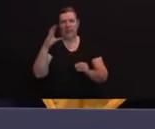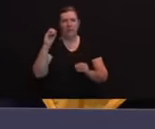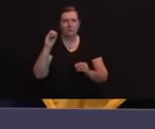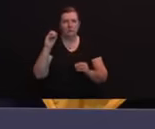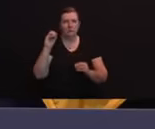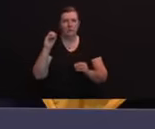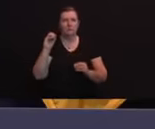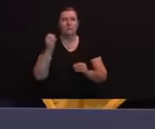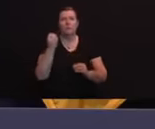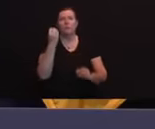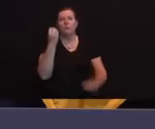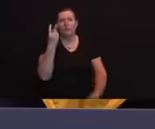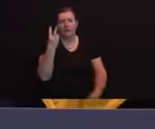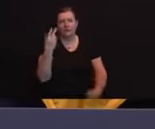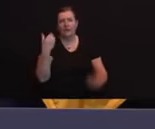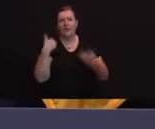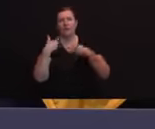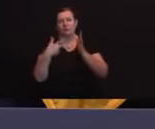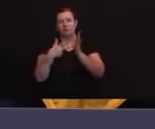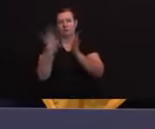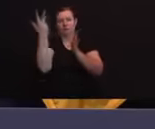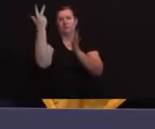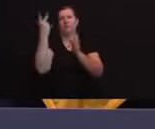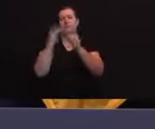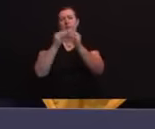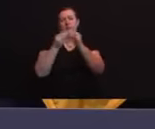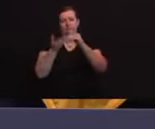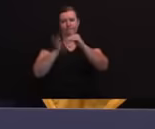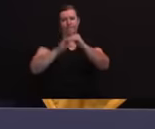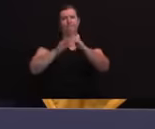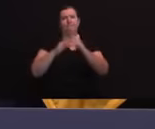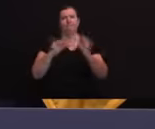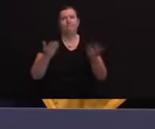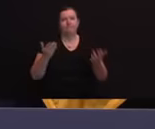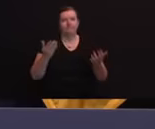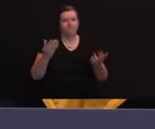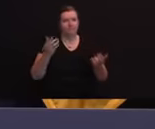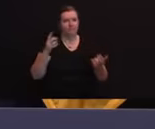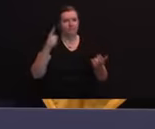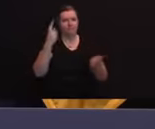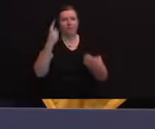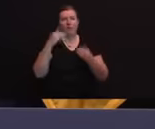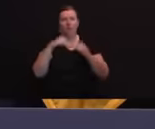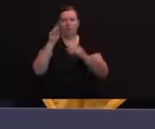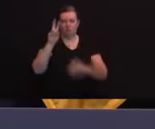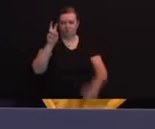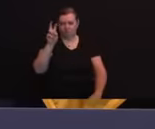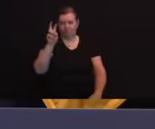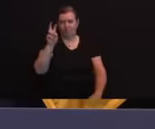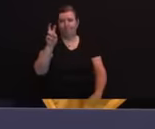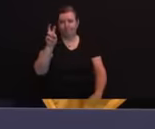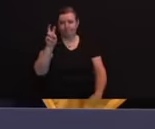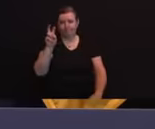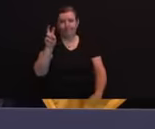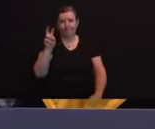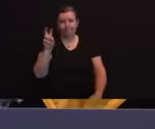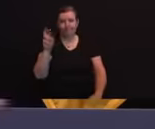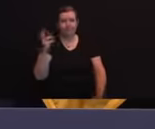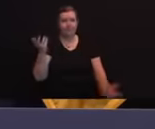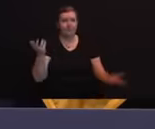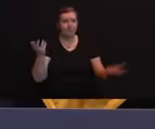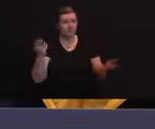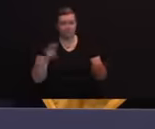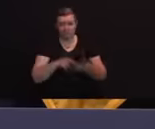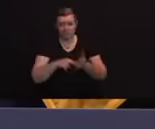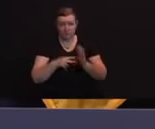in the reports today, and only one of them is over 200, which gives you a sense of the